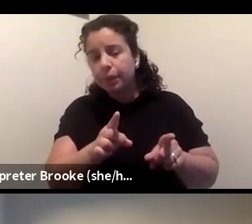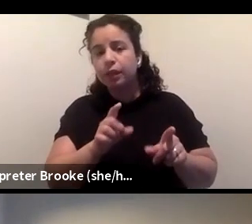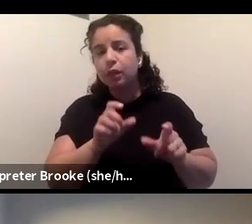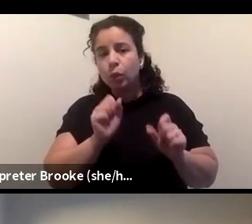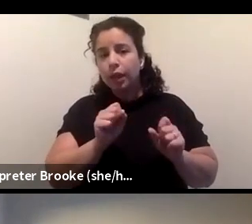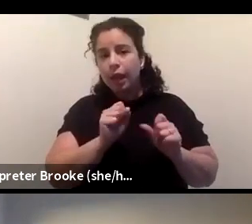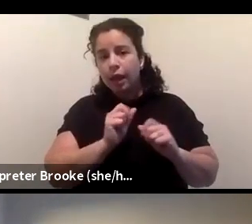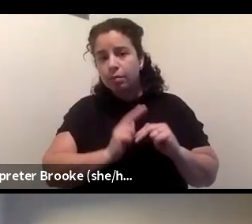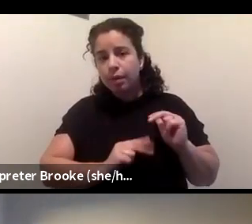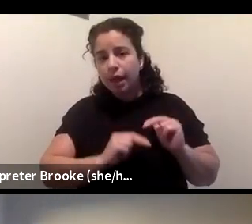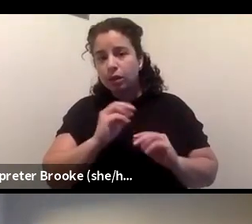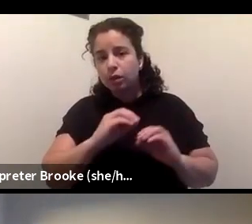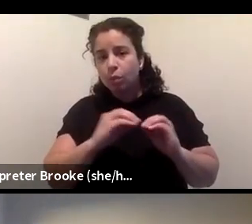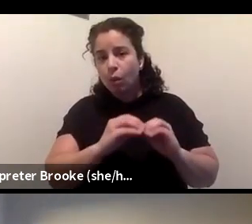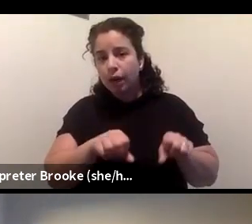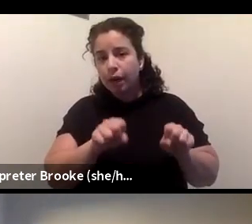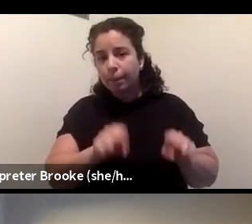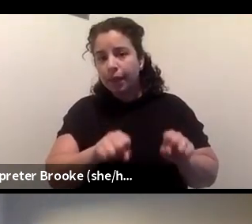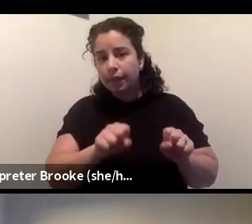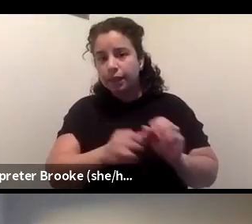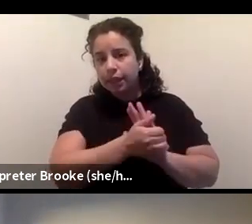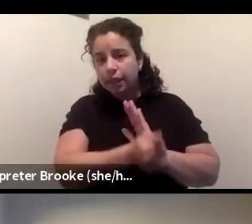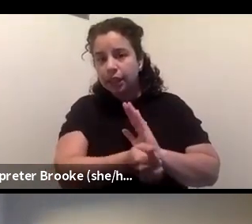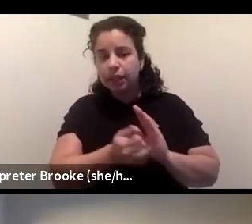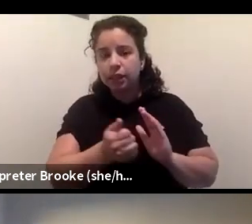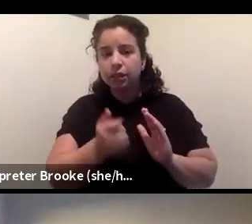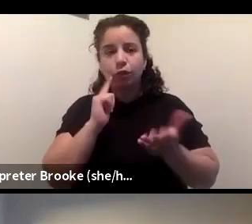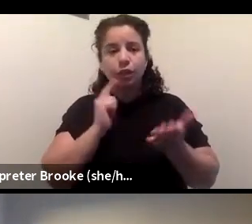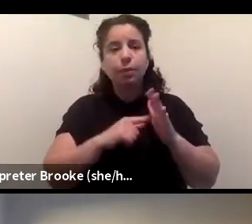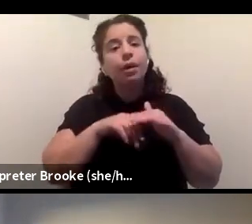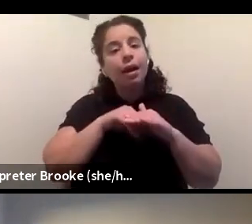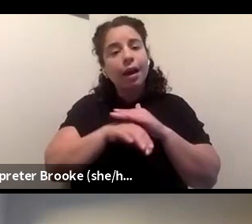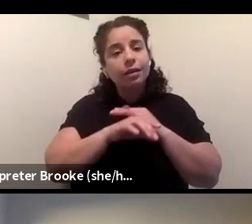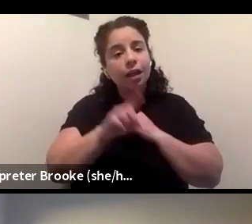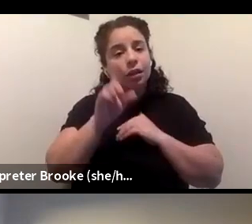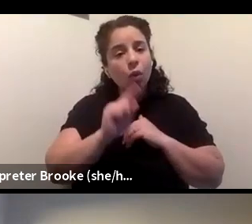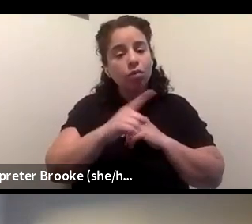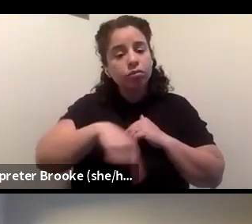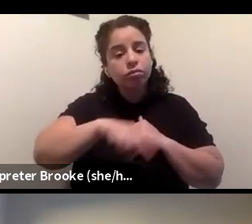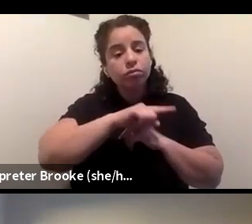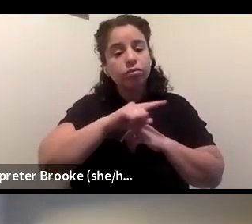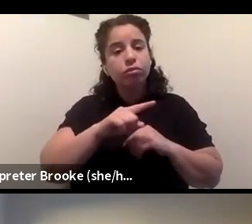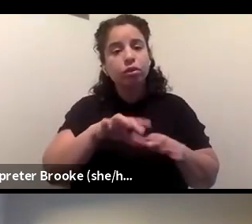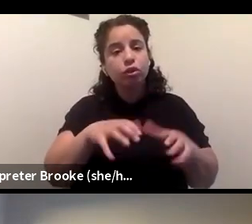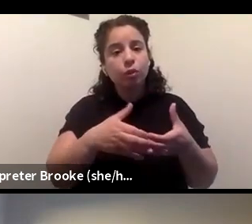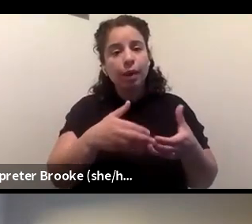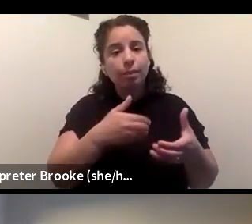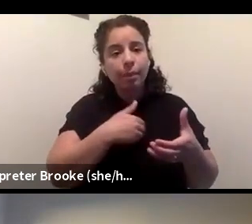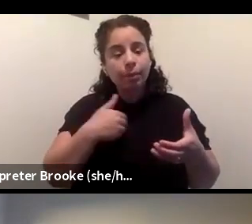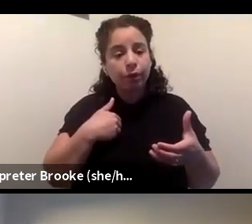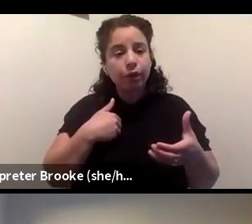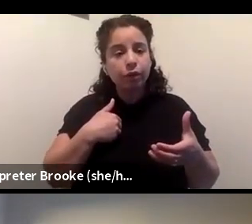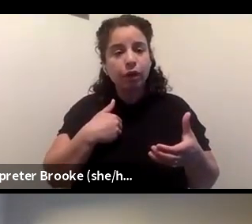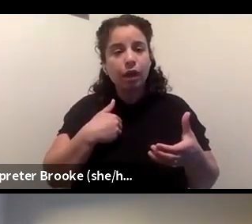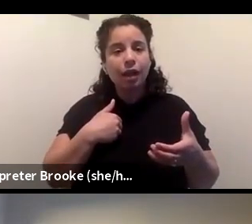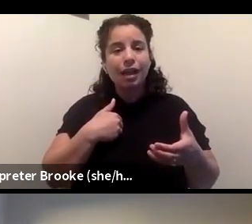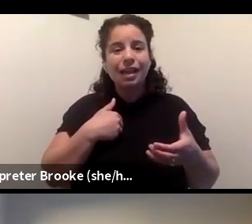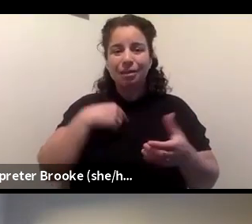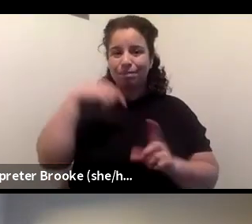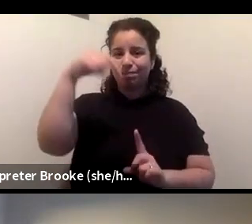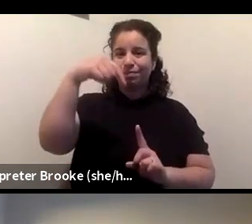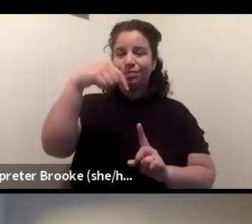capacity, often around access for a lot of our tribal members, particularly ones dealing with